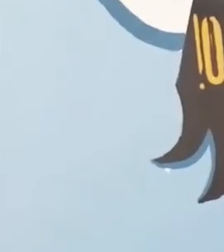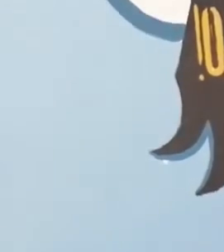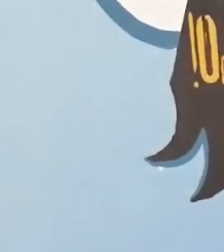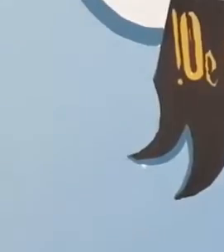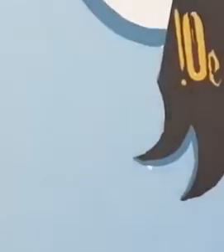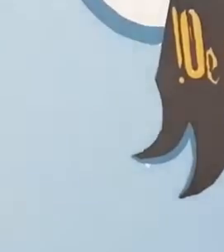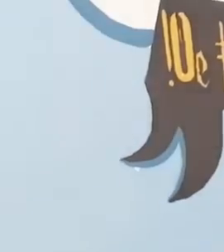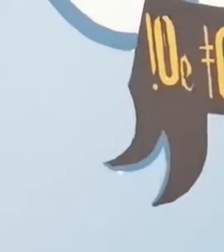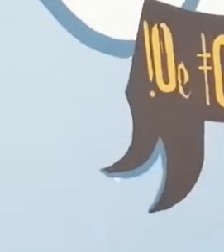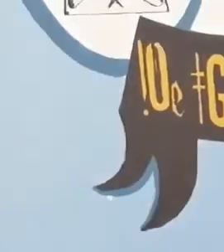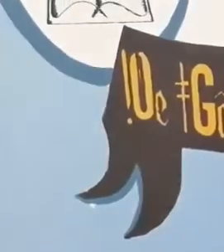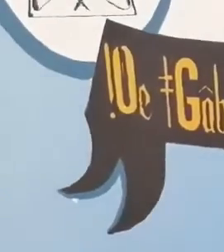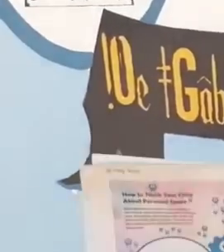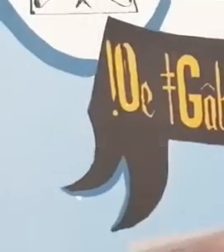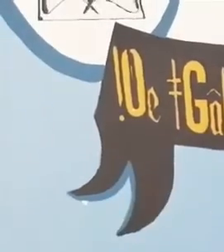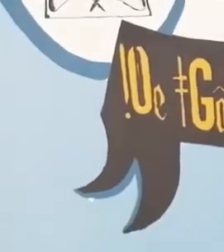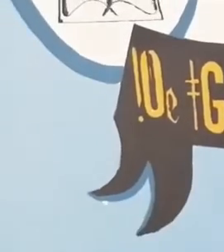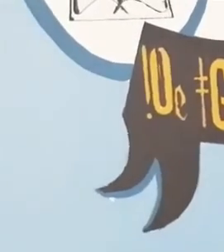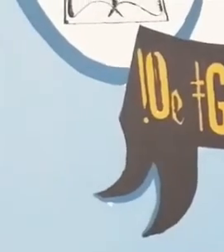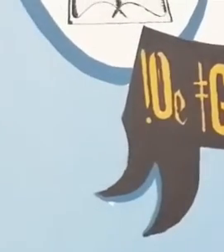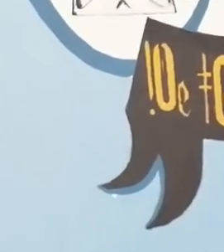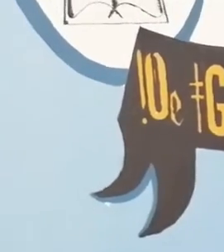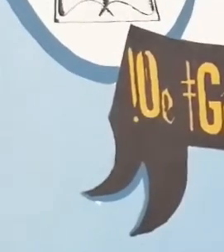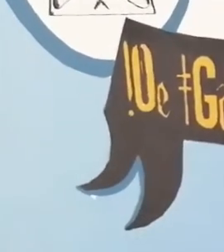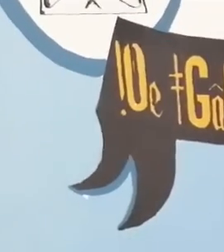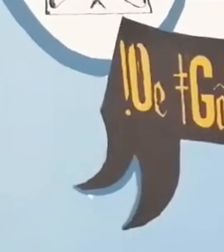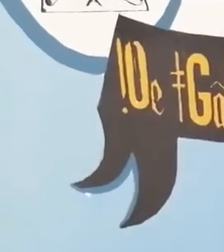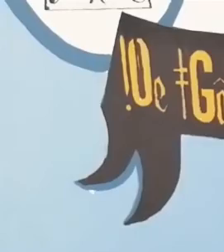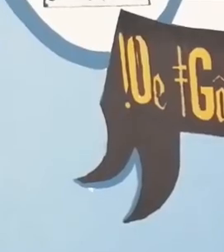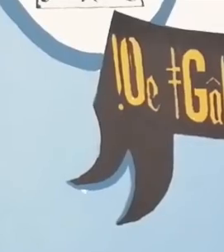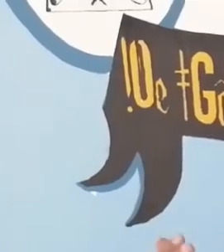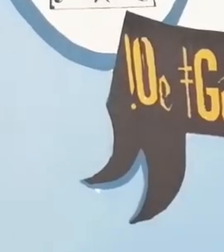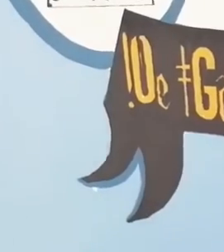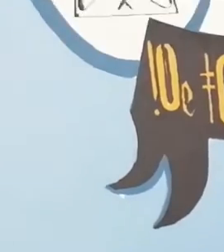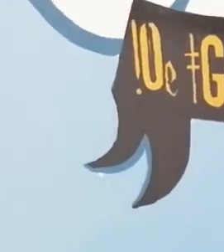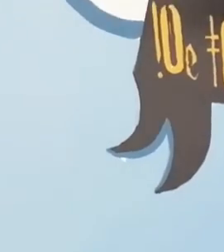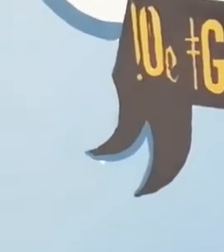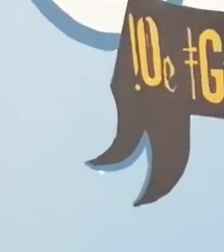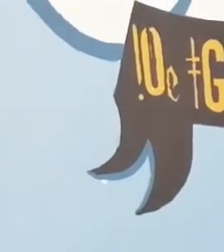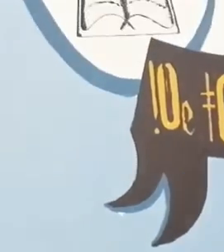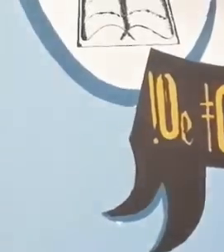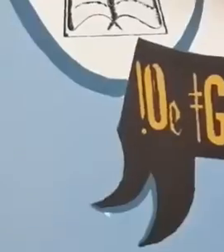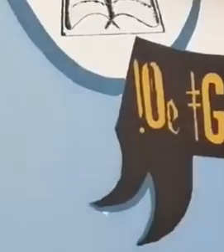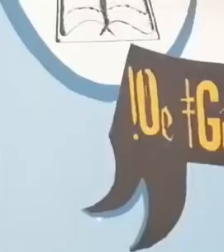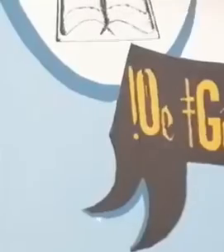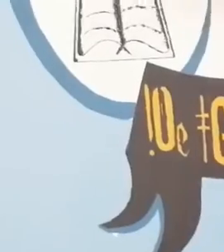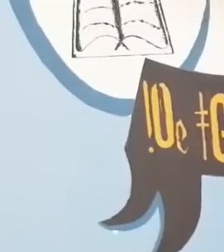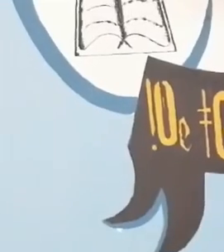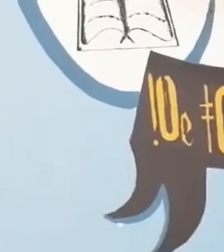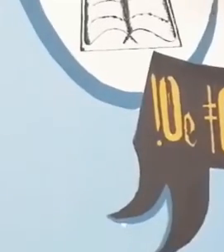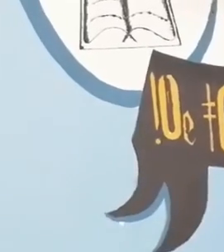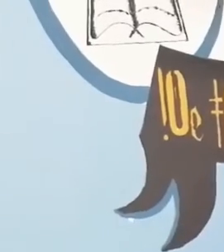lot, especially for our local kids that are closer here. Yes, yes. For them to have a start some way. This